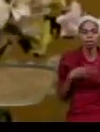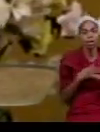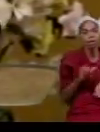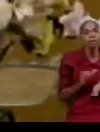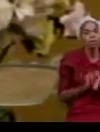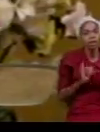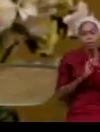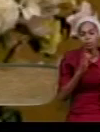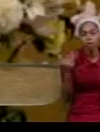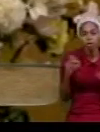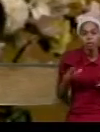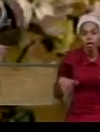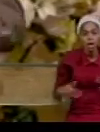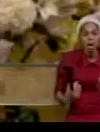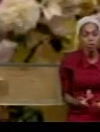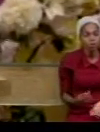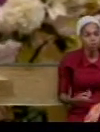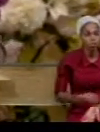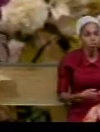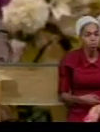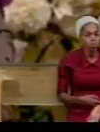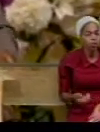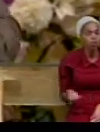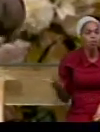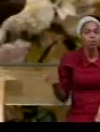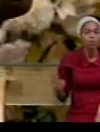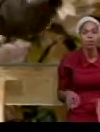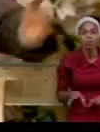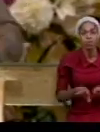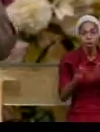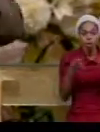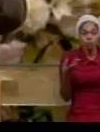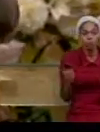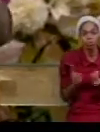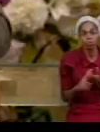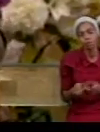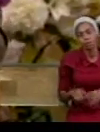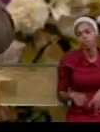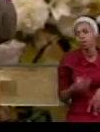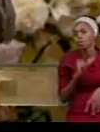the gospel was open to the Gentiles. And then eventually,